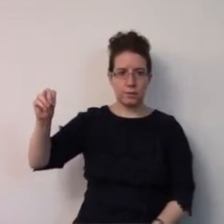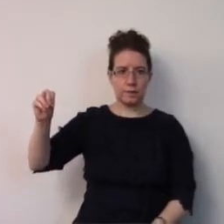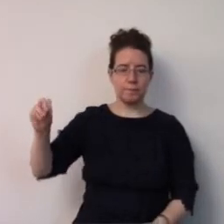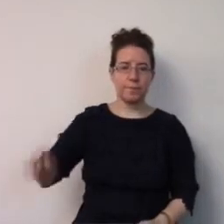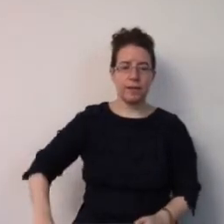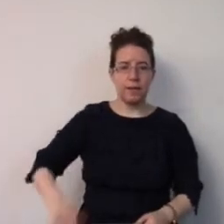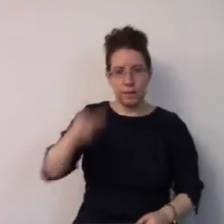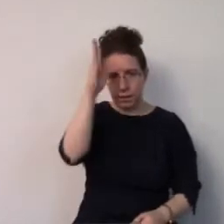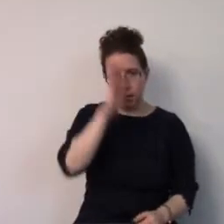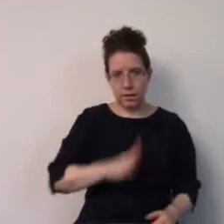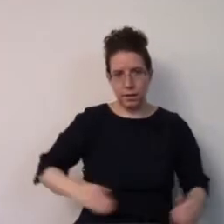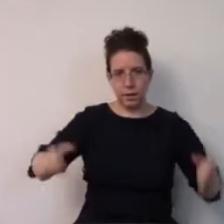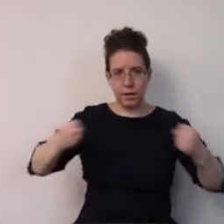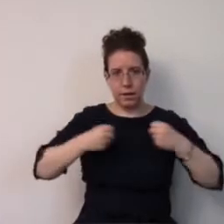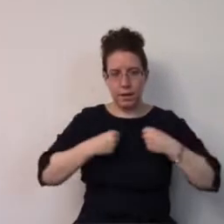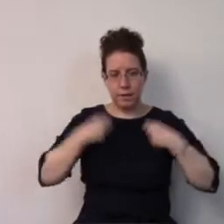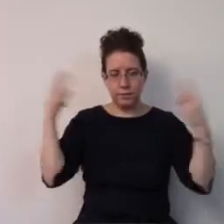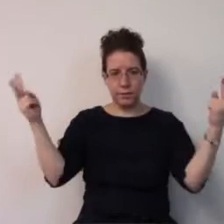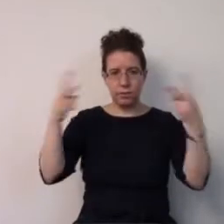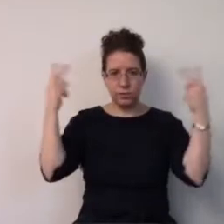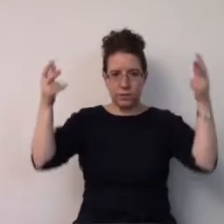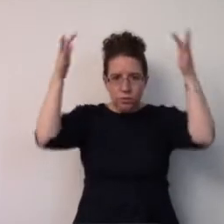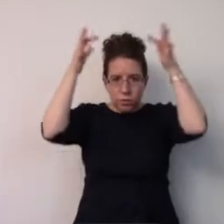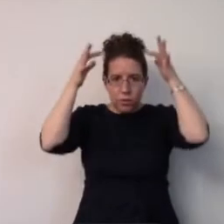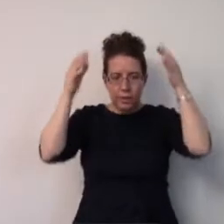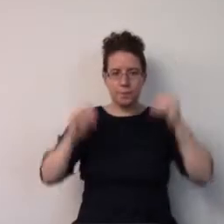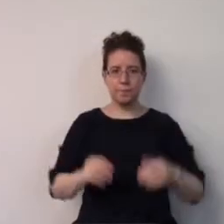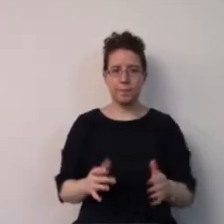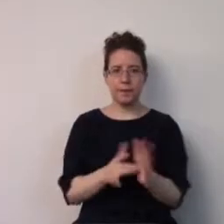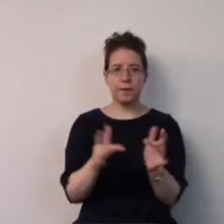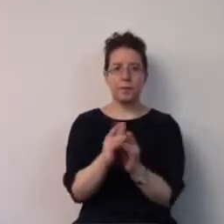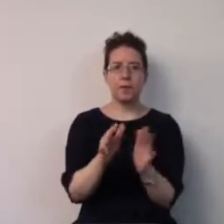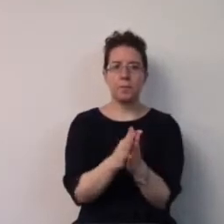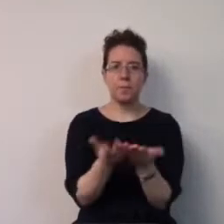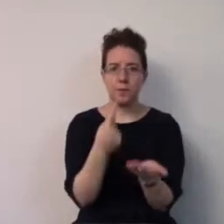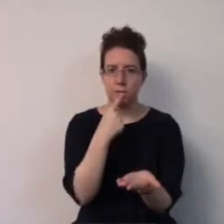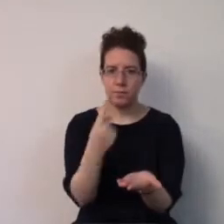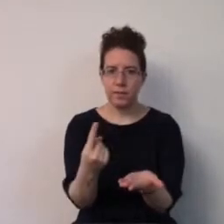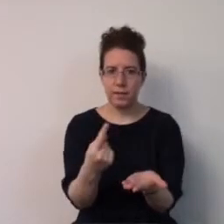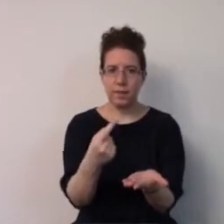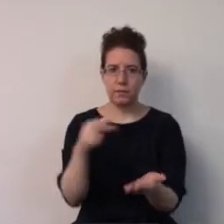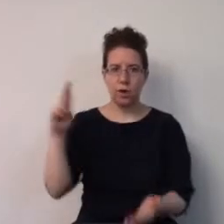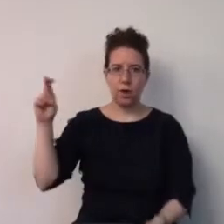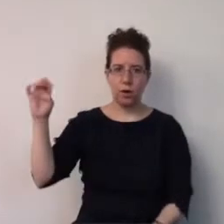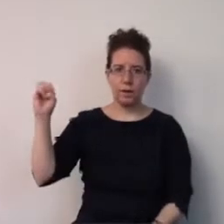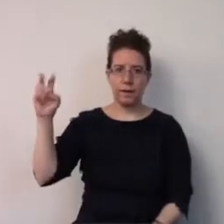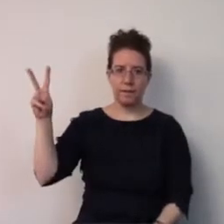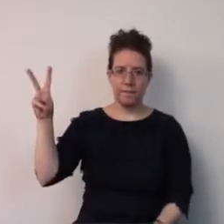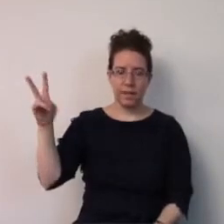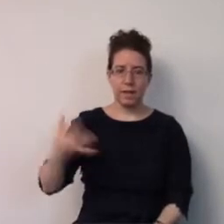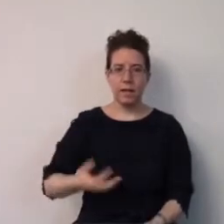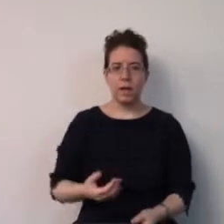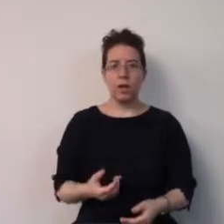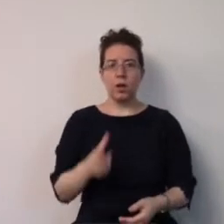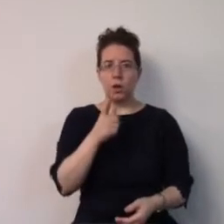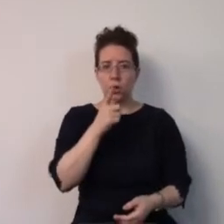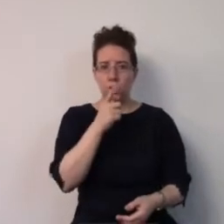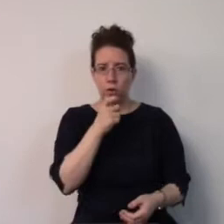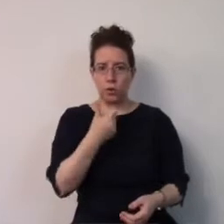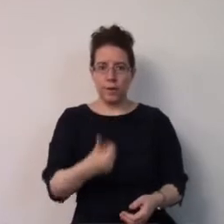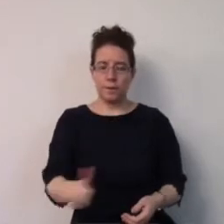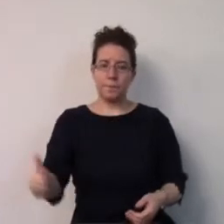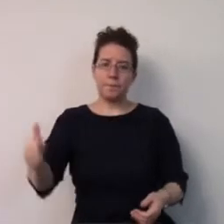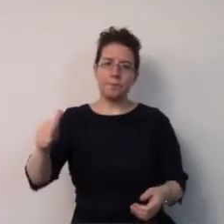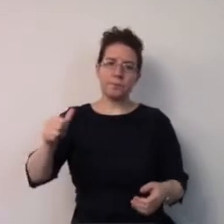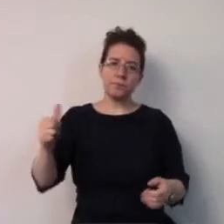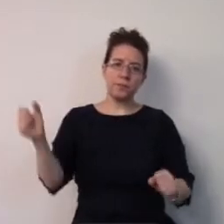that overcometh will inherit all things. Don't let anybody steal that from you. All right. Don't let